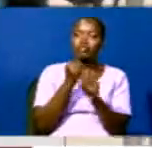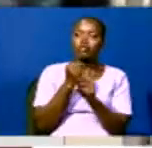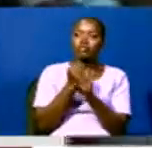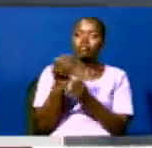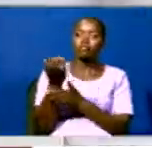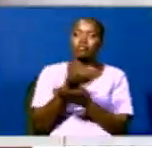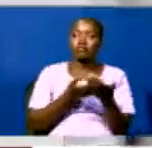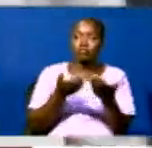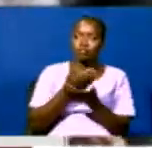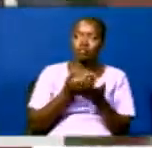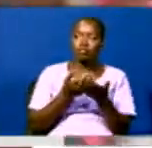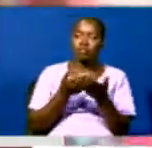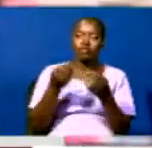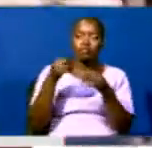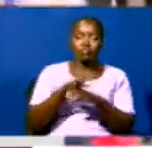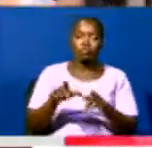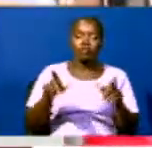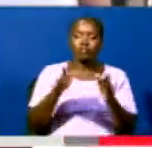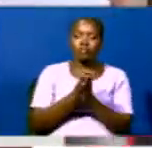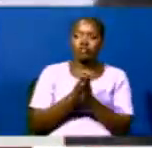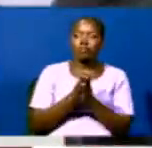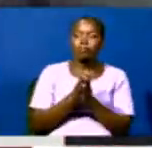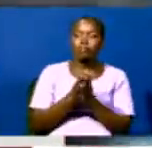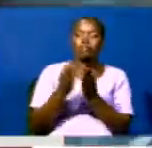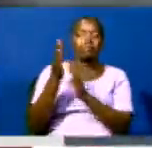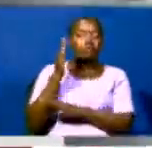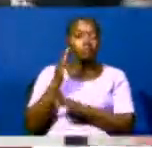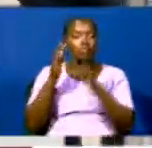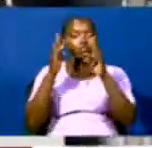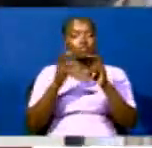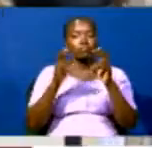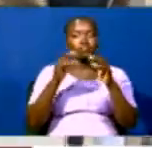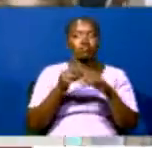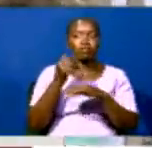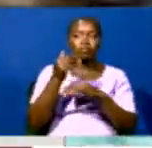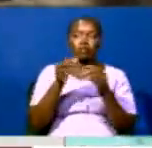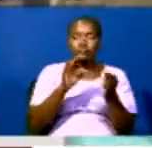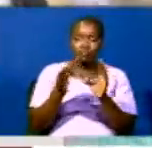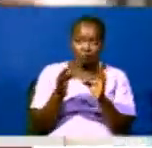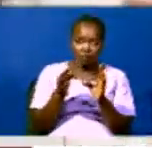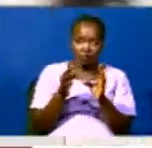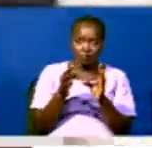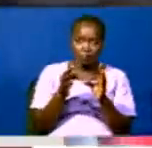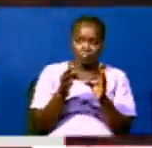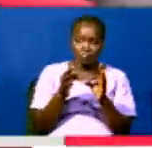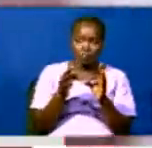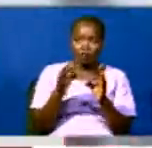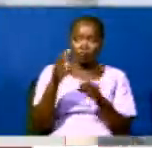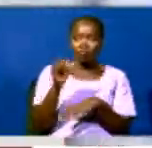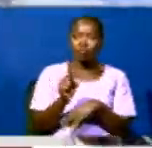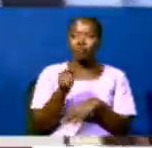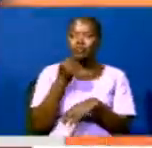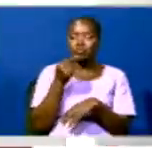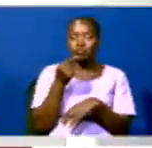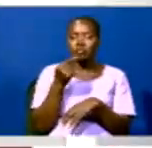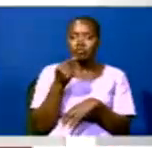economic, multilateral, environmental, and security issues. Foreign Affairs Cabinet Secretary Dr. Alfred Mutua says the